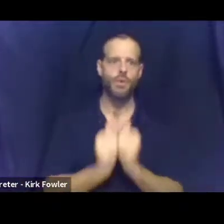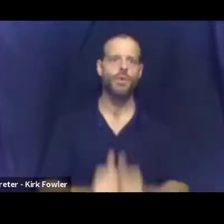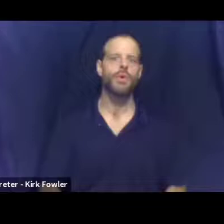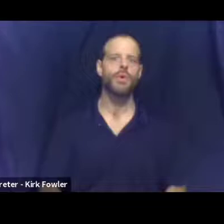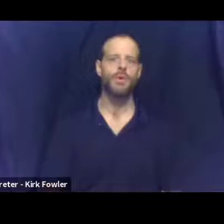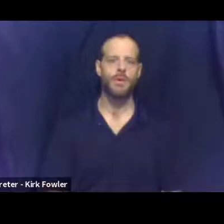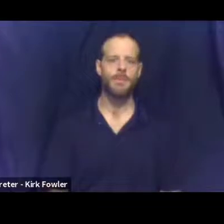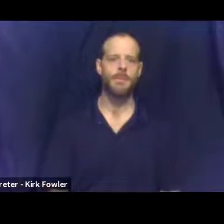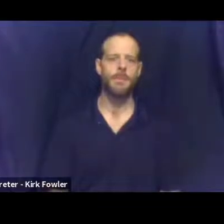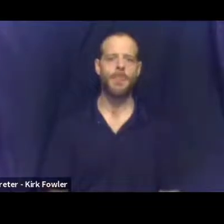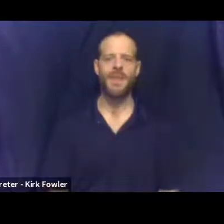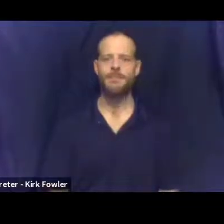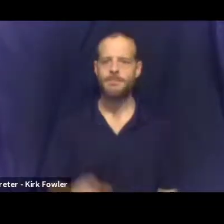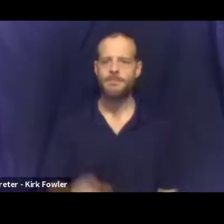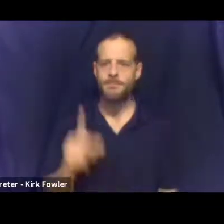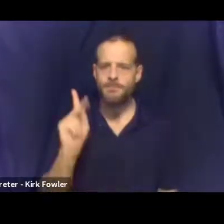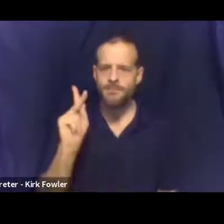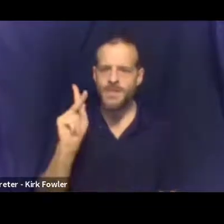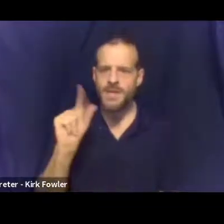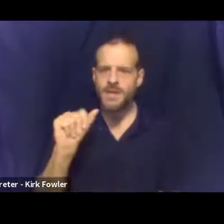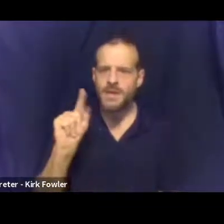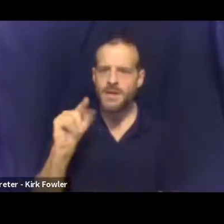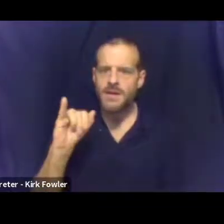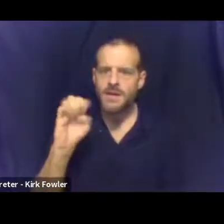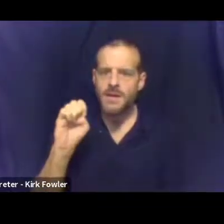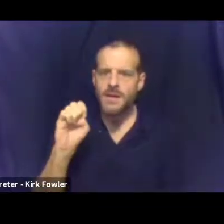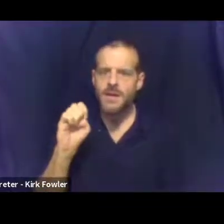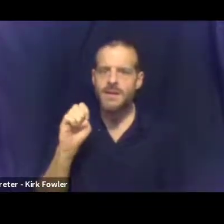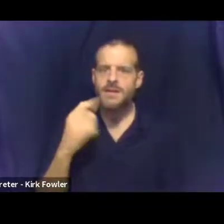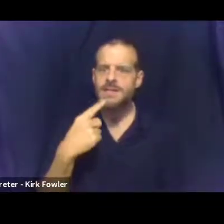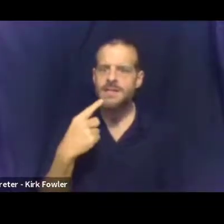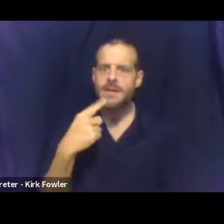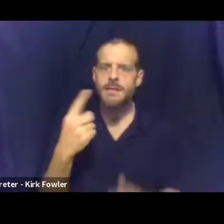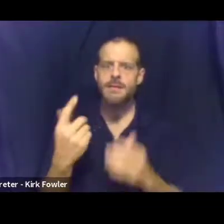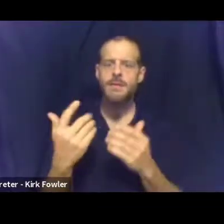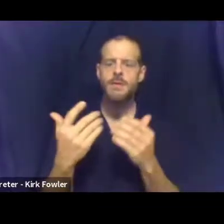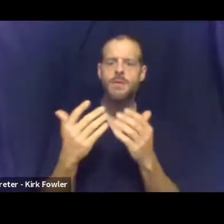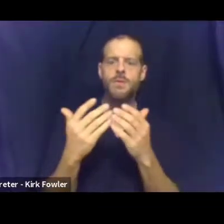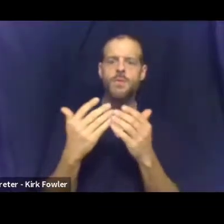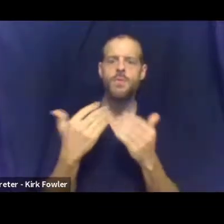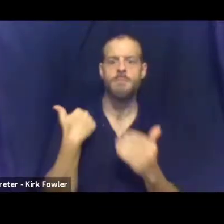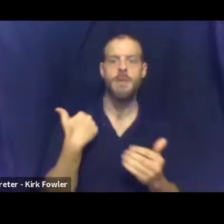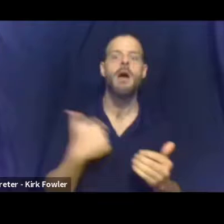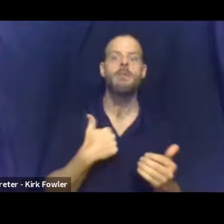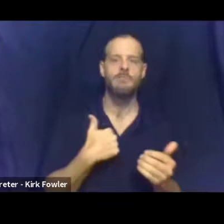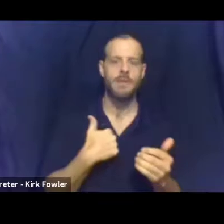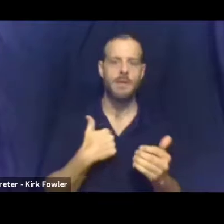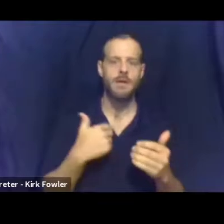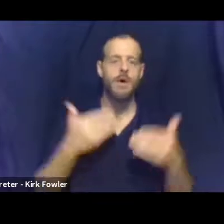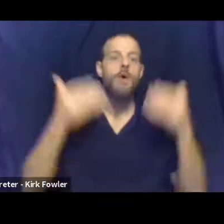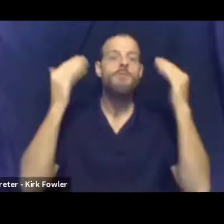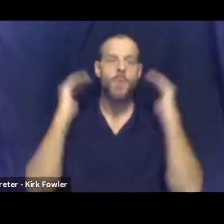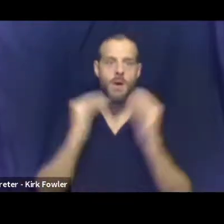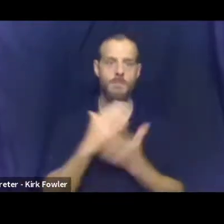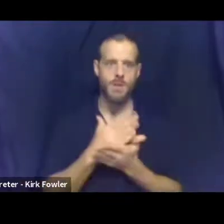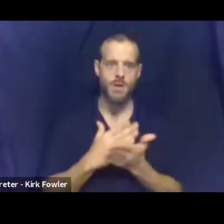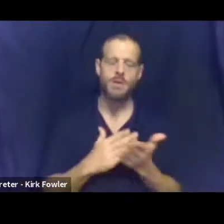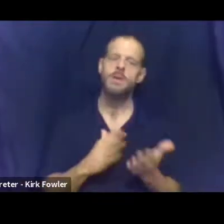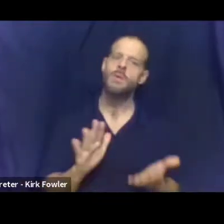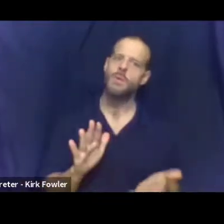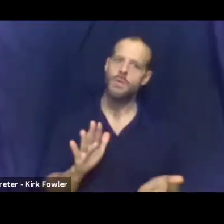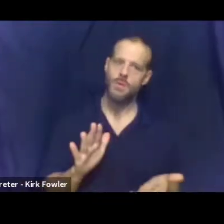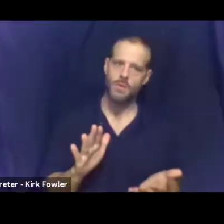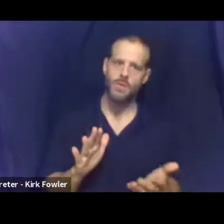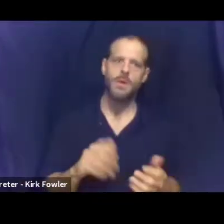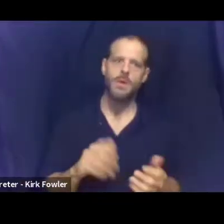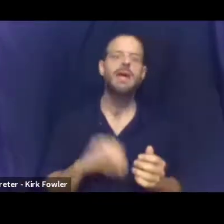And Katie's asking me to remind everybody that overwhelmed, um, part that if you're doing a lot at once, it's going to